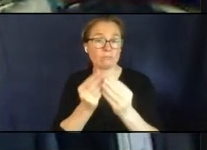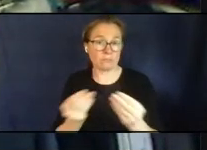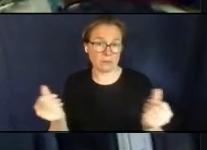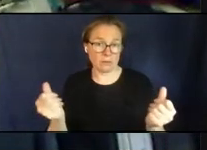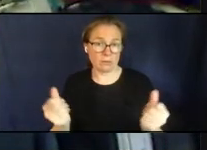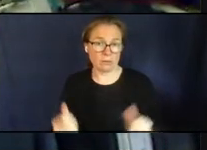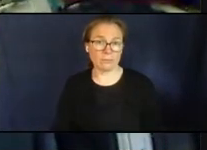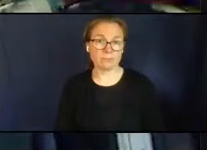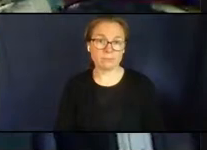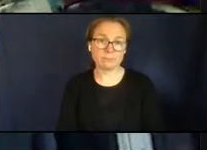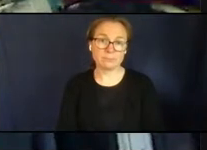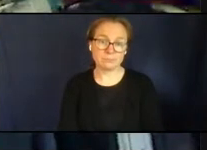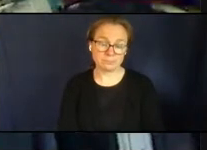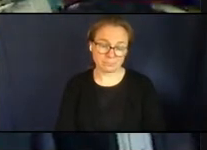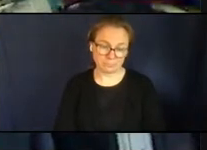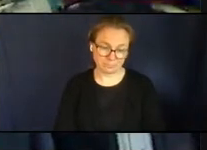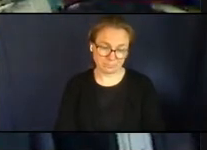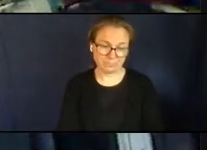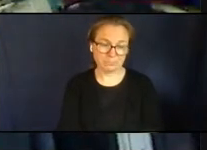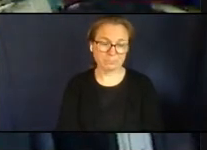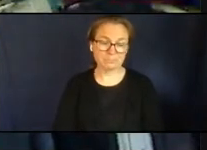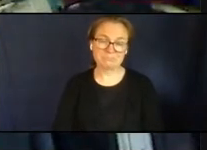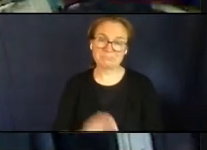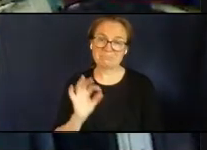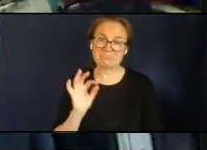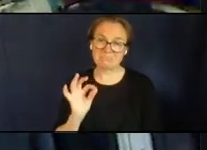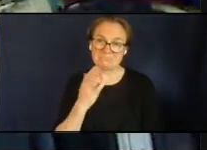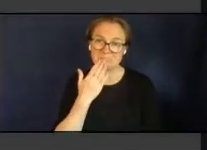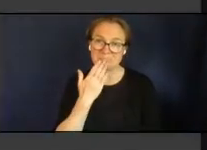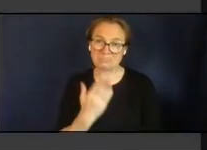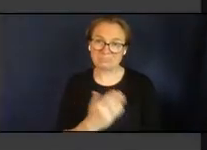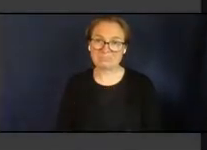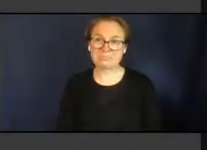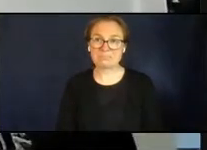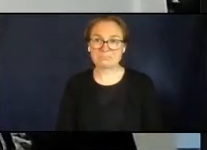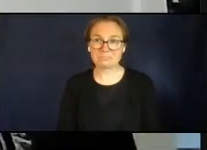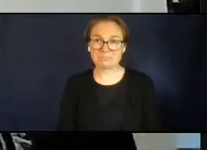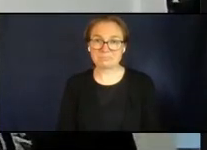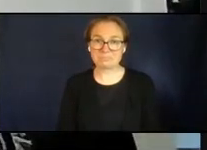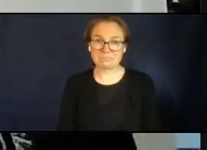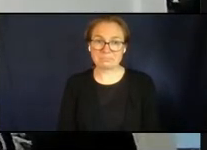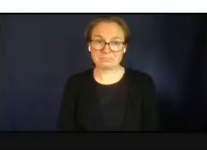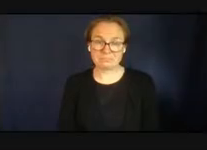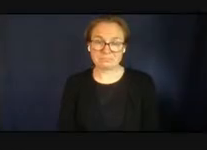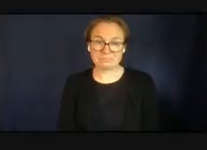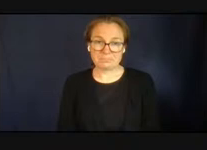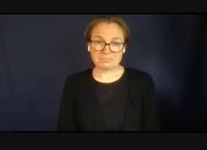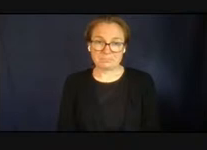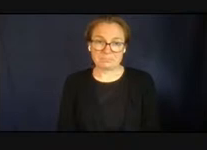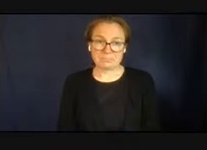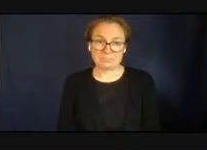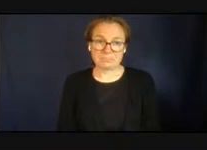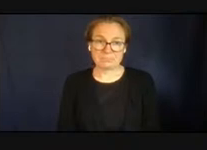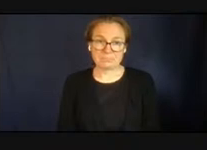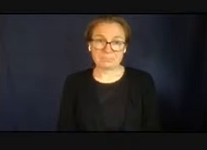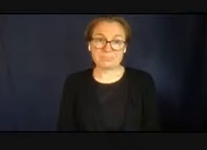Well said, well said. Thank you. So we'll move to the next session with the School of